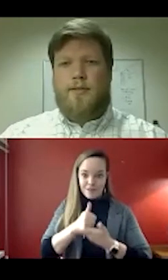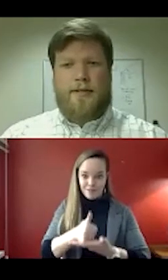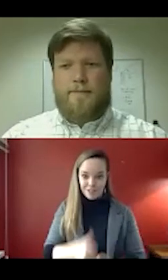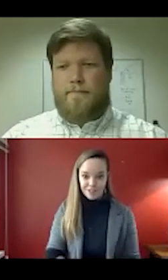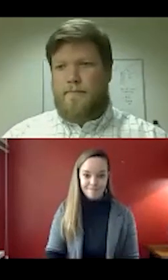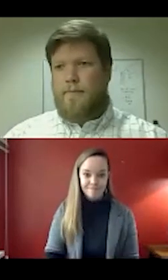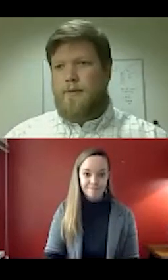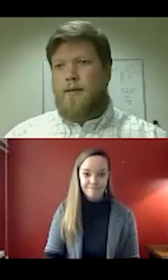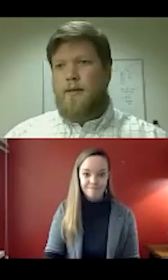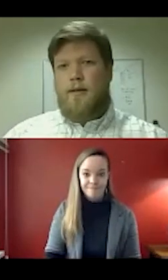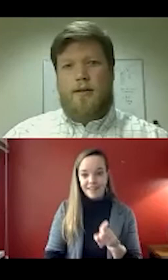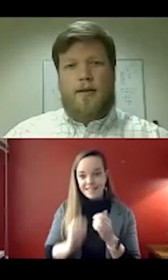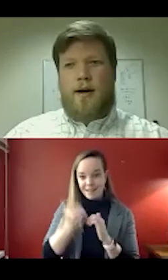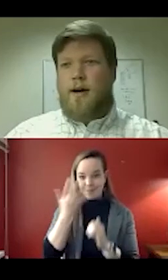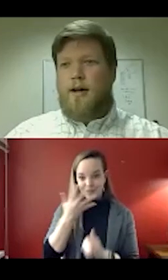that looks like.